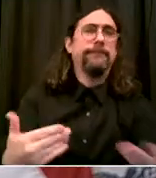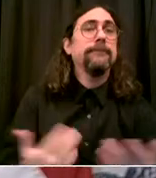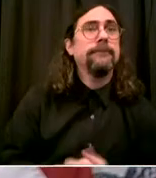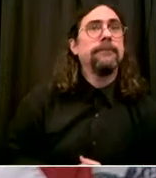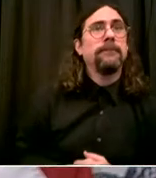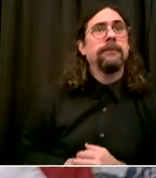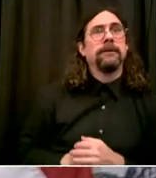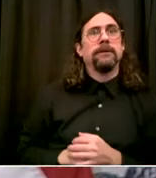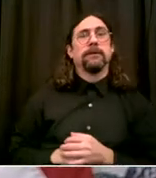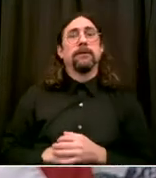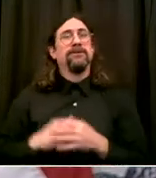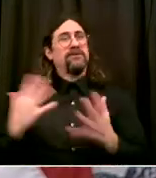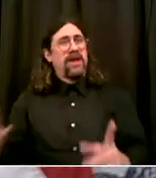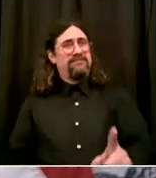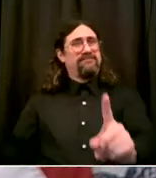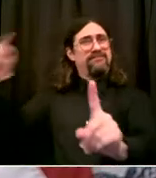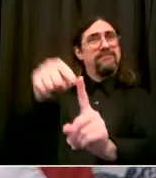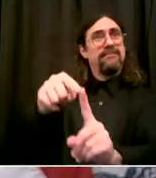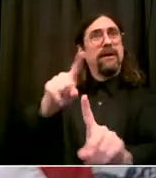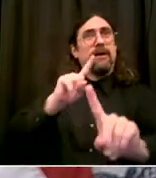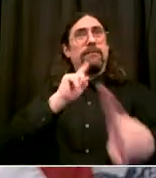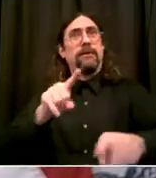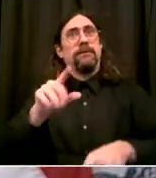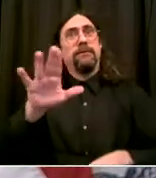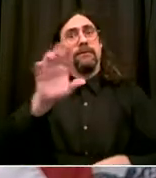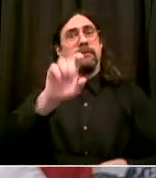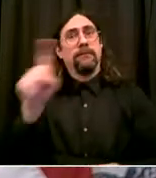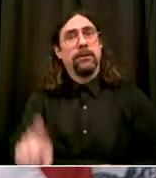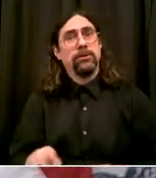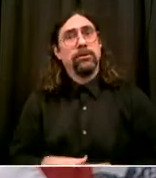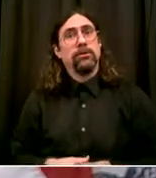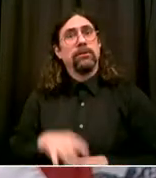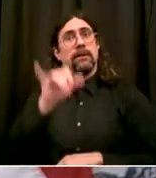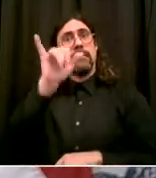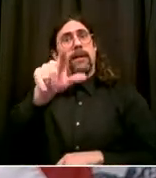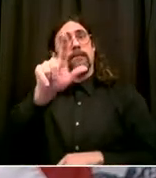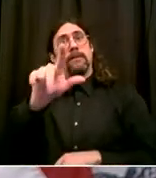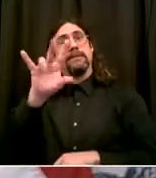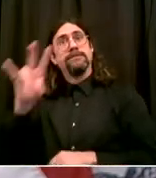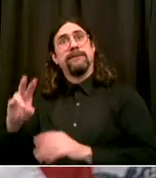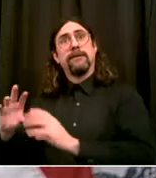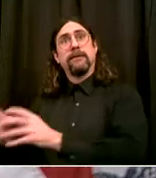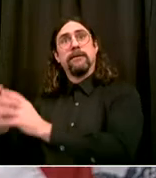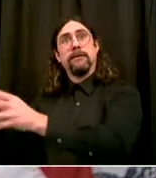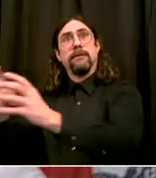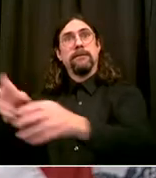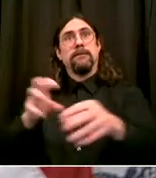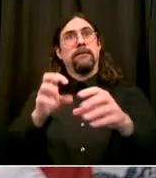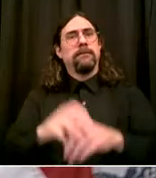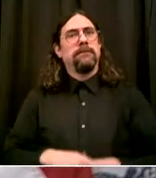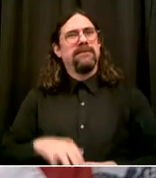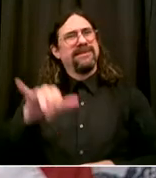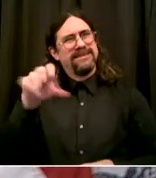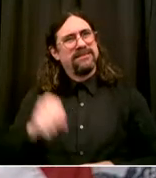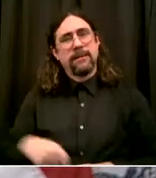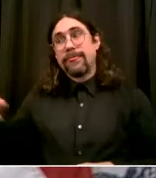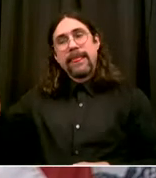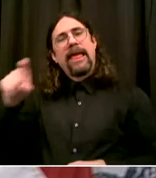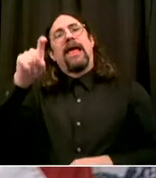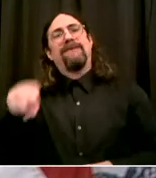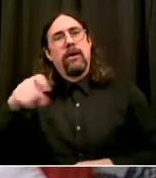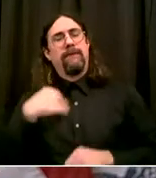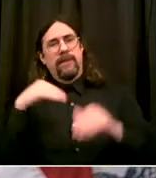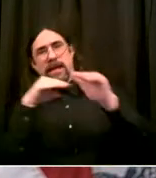By definition, that's where you need to protect people the most. Go ahead, Matt. I have another question, but I do need to stay on this